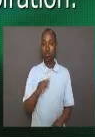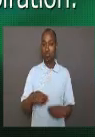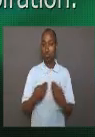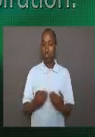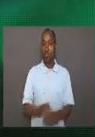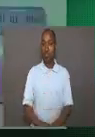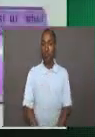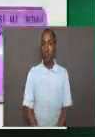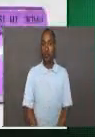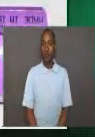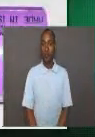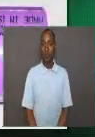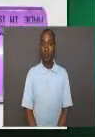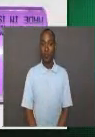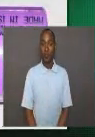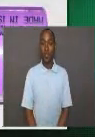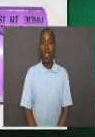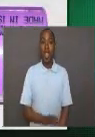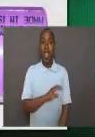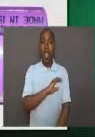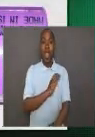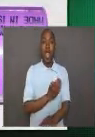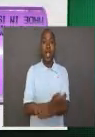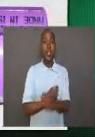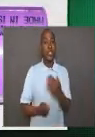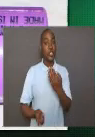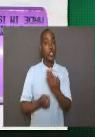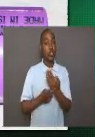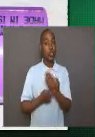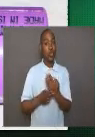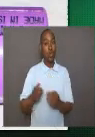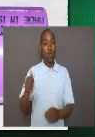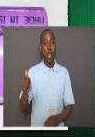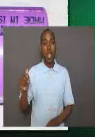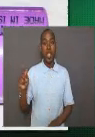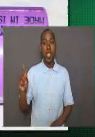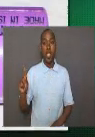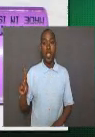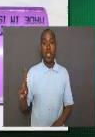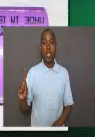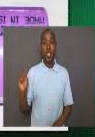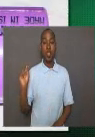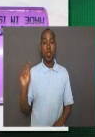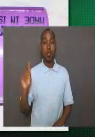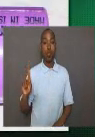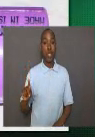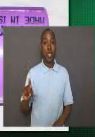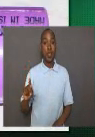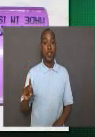consumed. The energy stored in ATP's phosphate